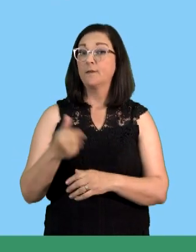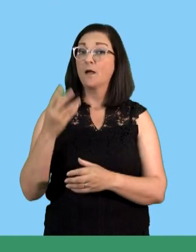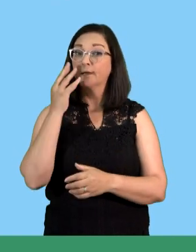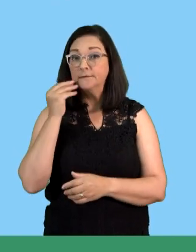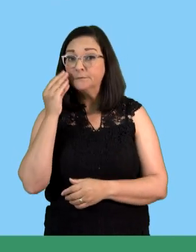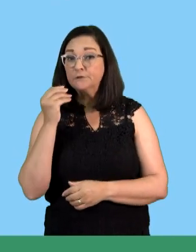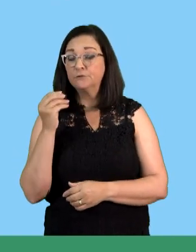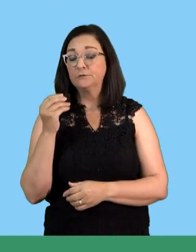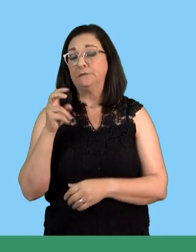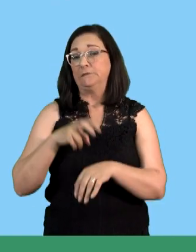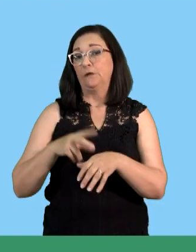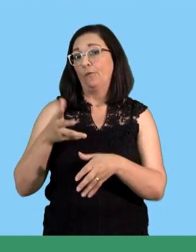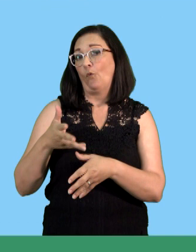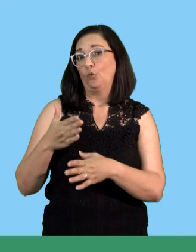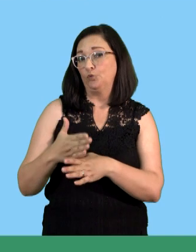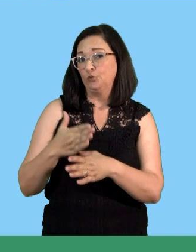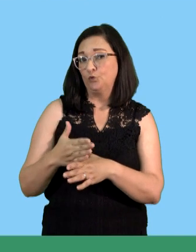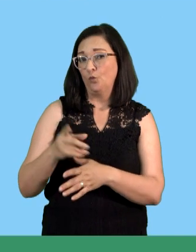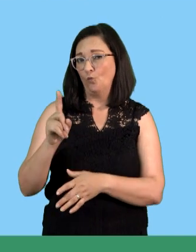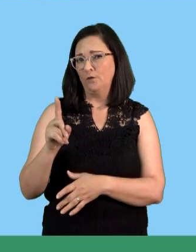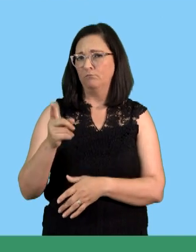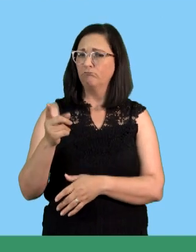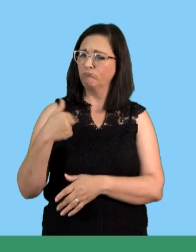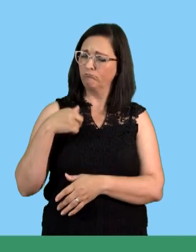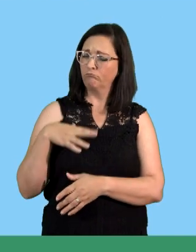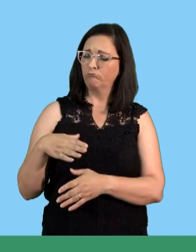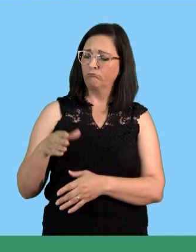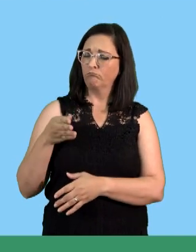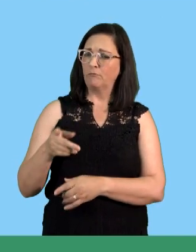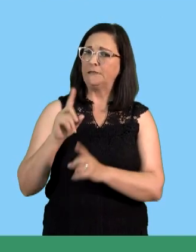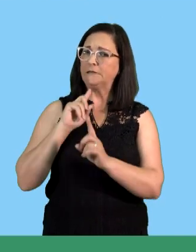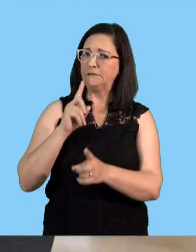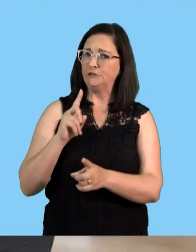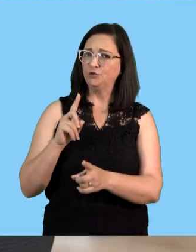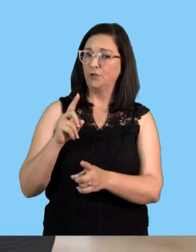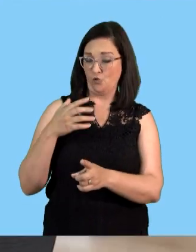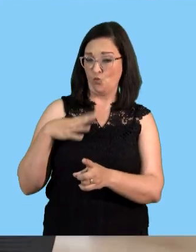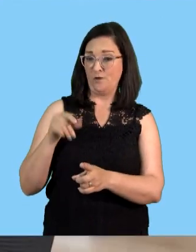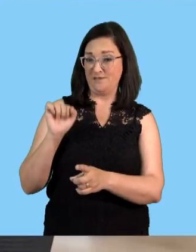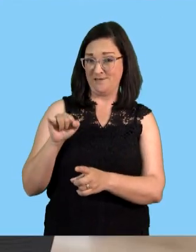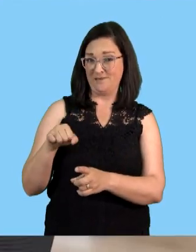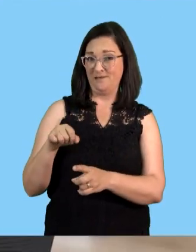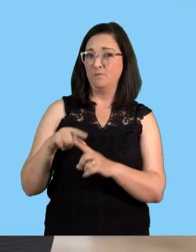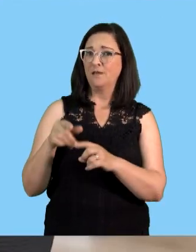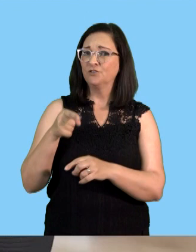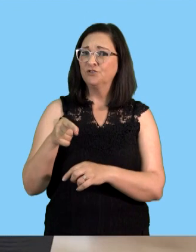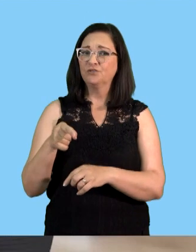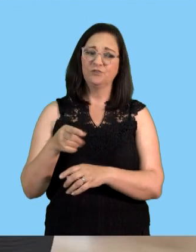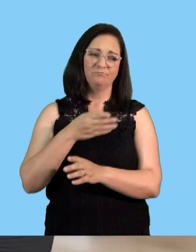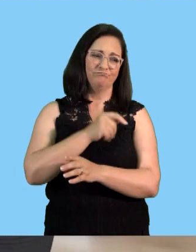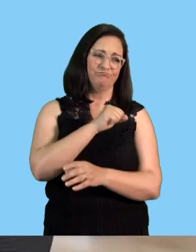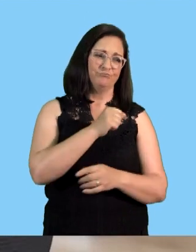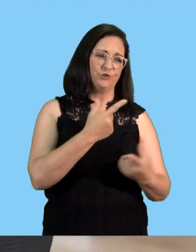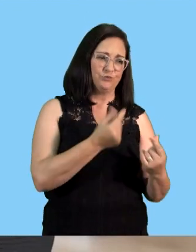experience needed for the job. So this teacher that we want, over and above being able to report on the